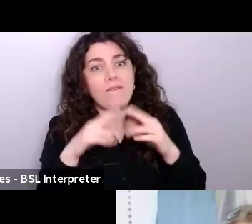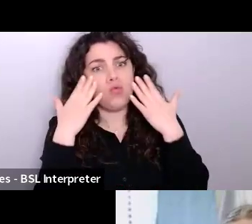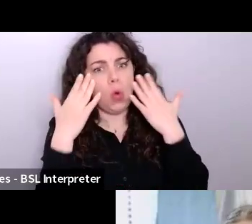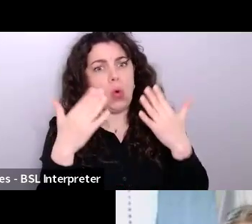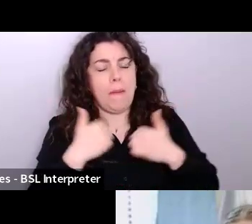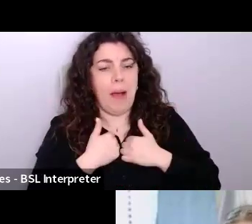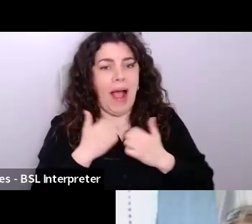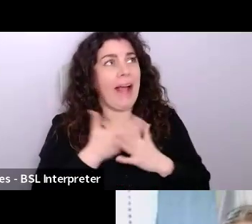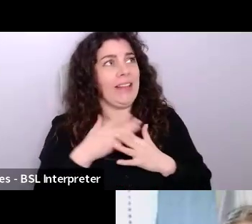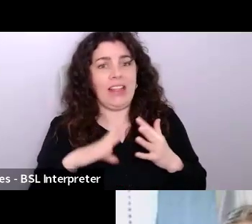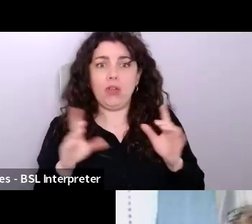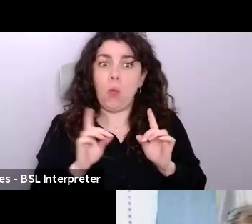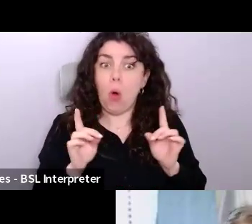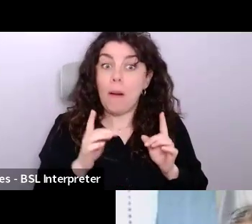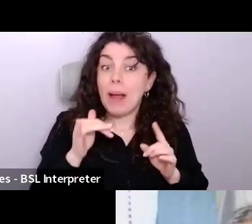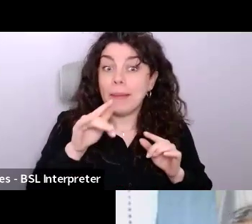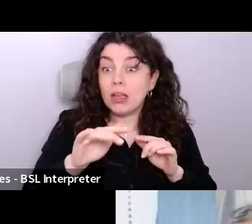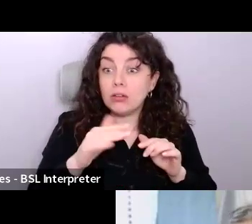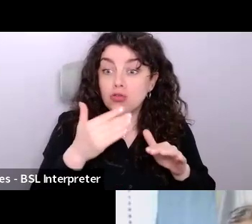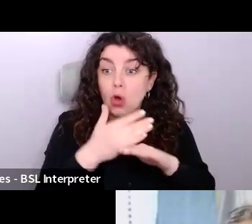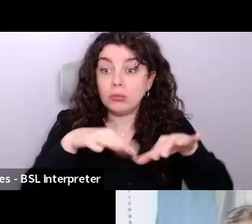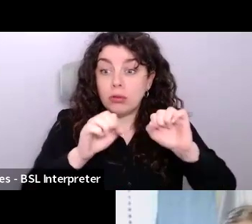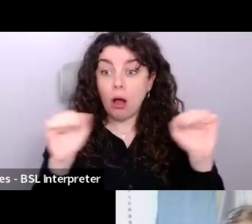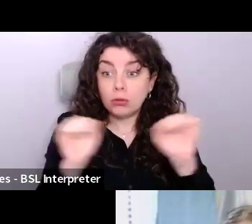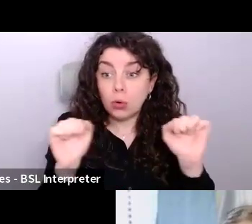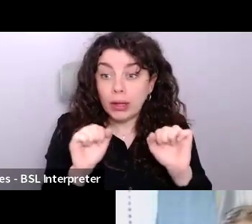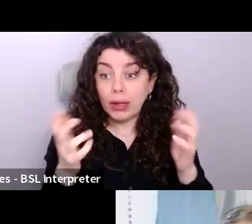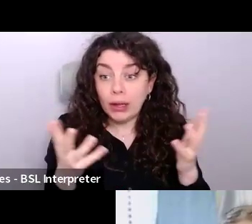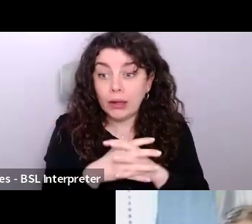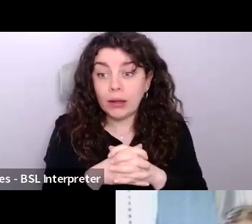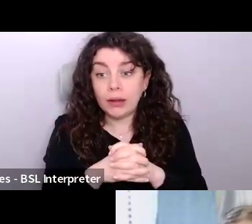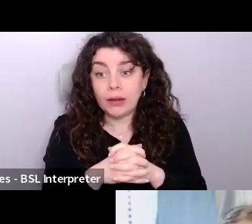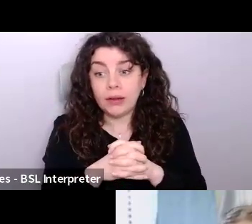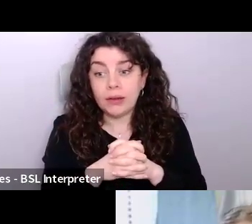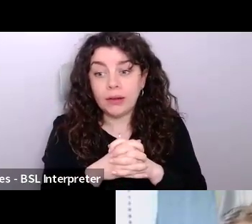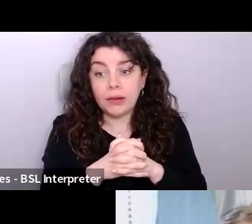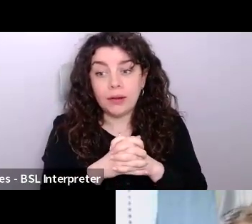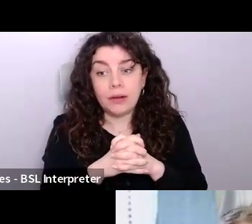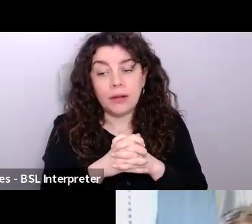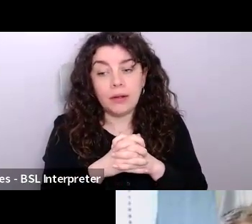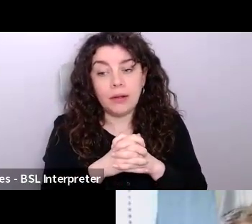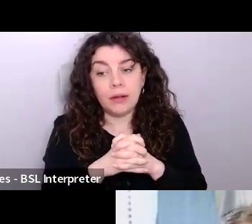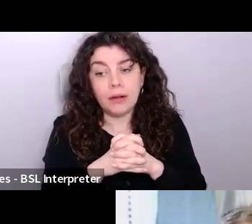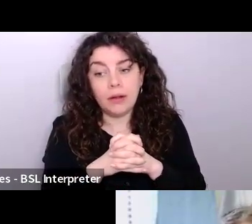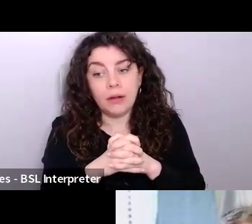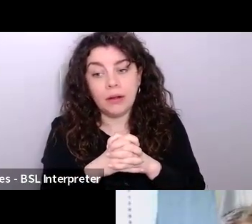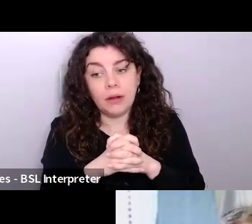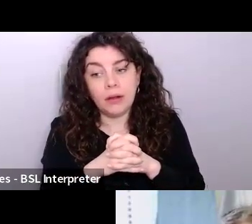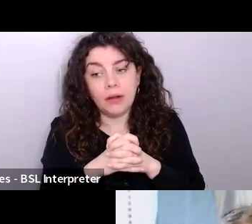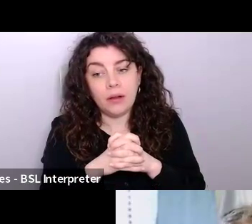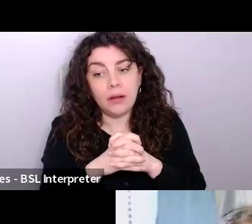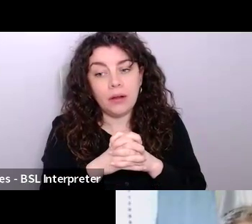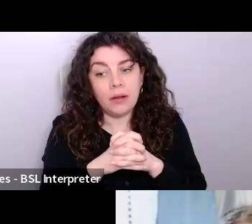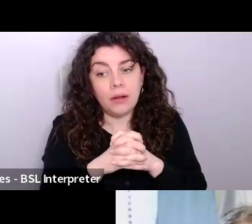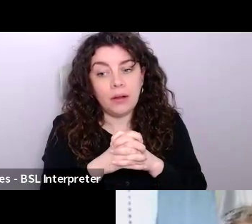yet started the job, and if you're kind of new to the workplace in general, or maybe specifically that sector, that